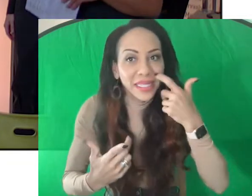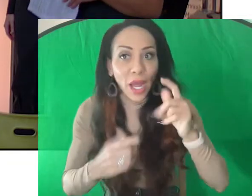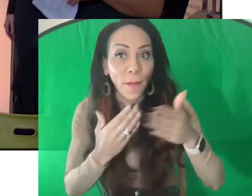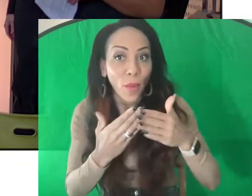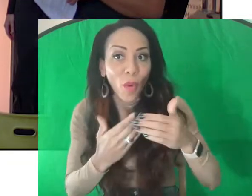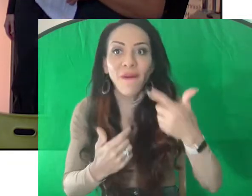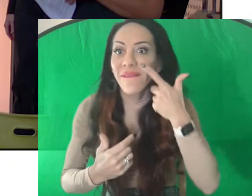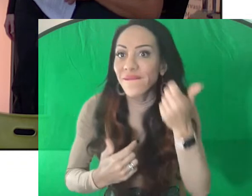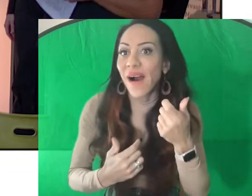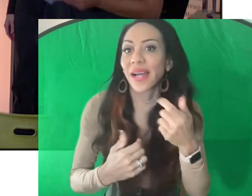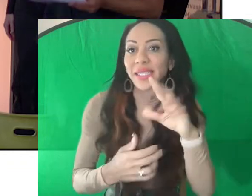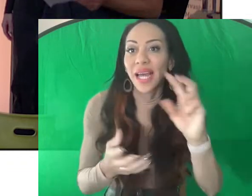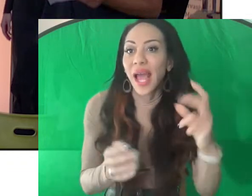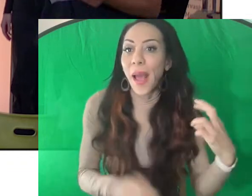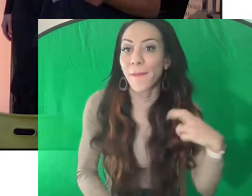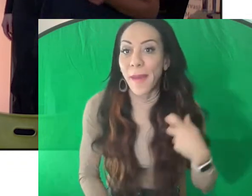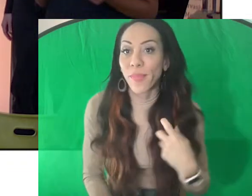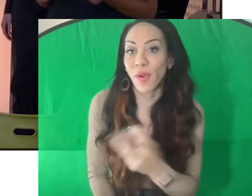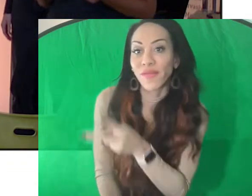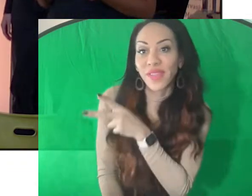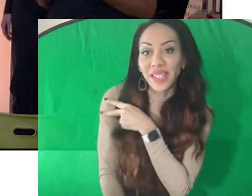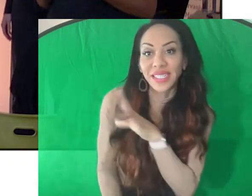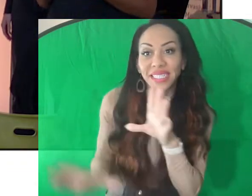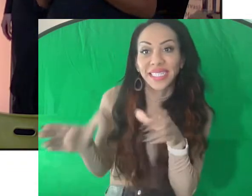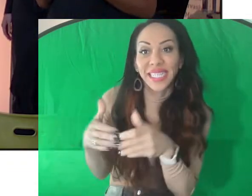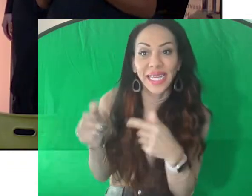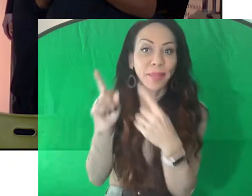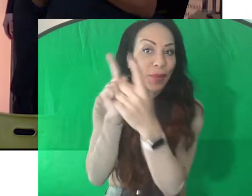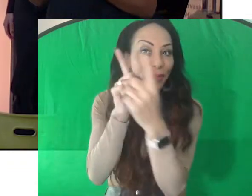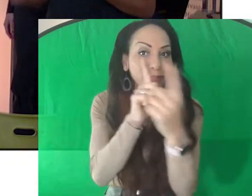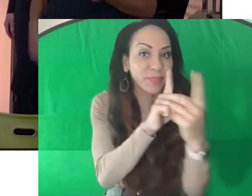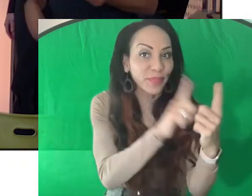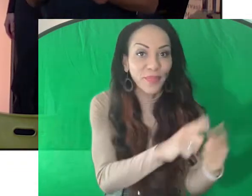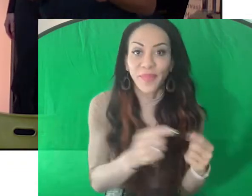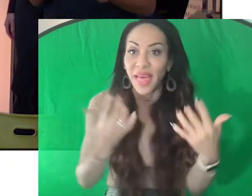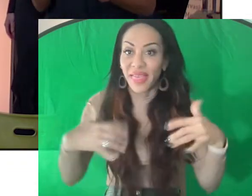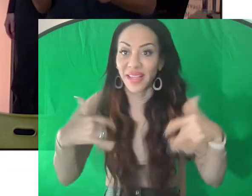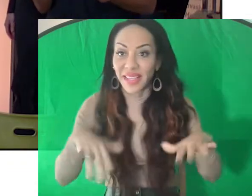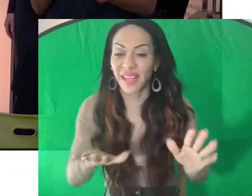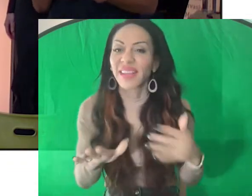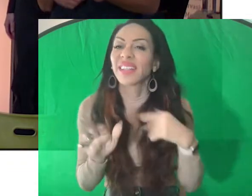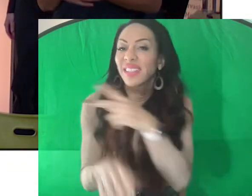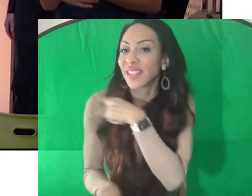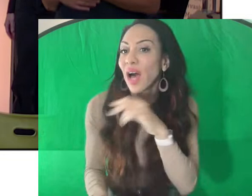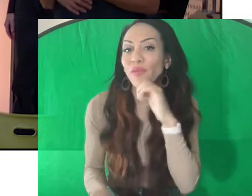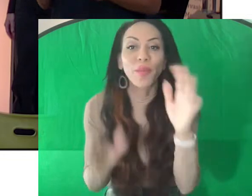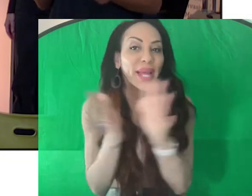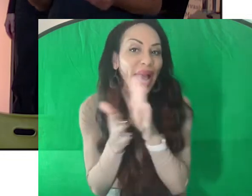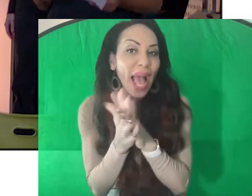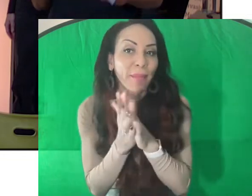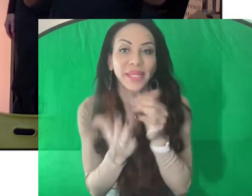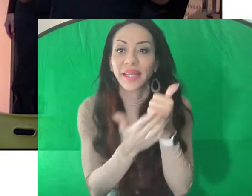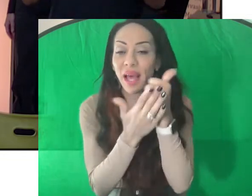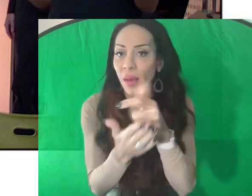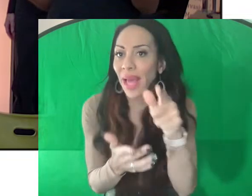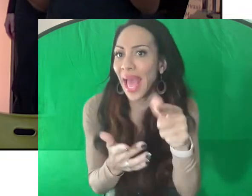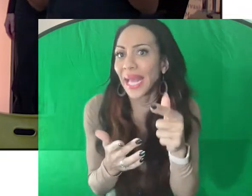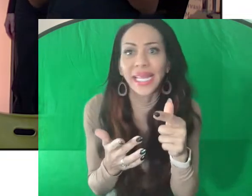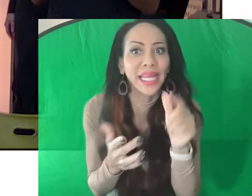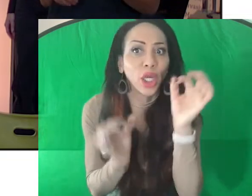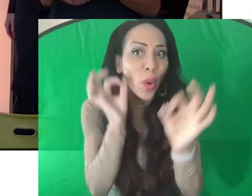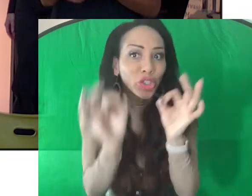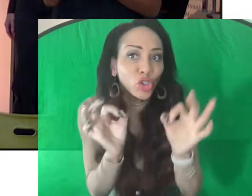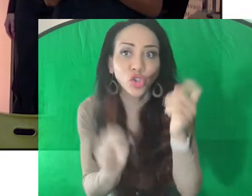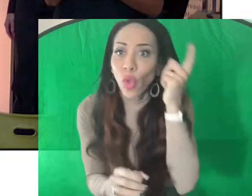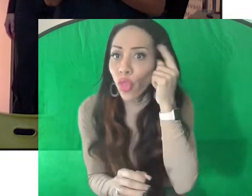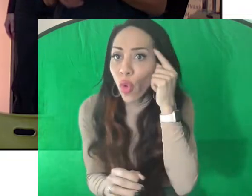team. Members of the team, this is us for the day. They'll be happy to help. If you're watching online and have got any questions or any thoughts or anything you'd like to share,